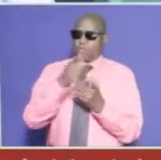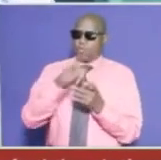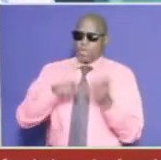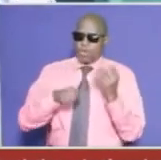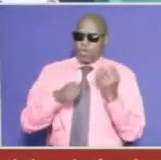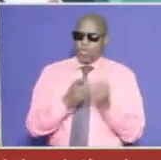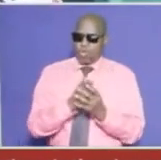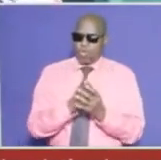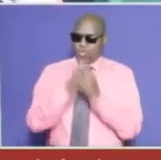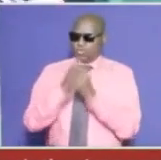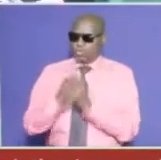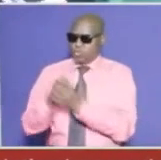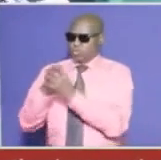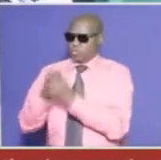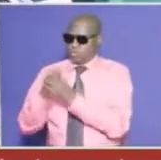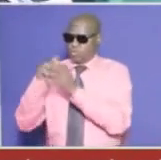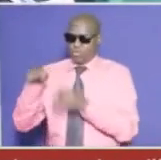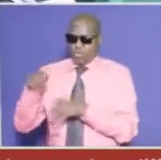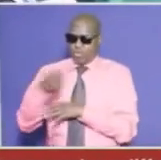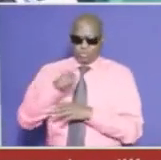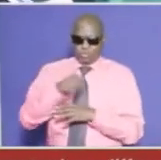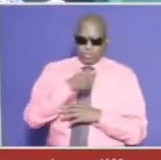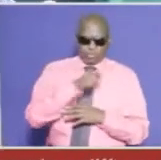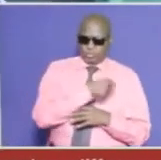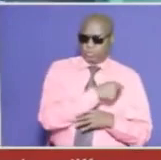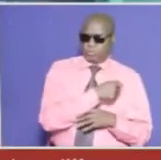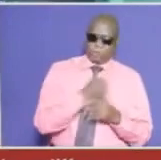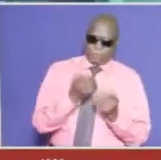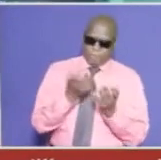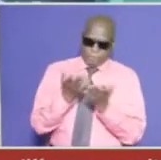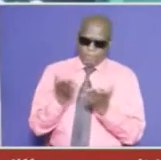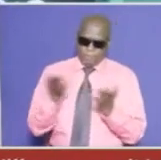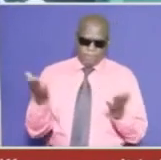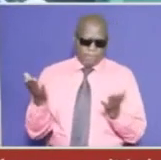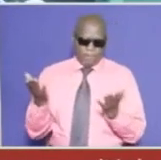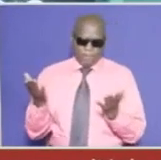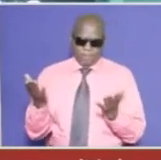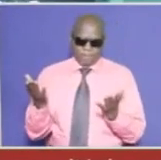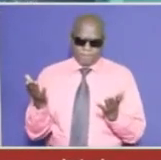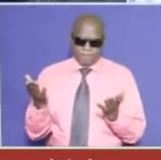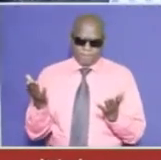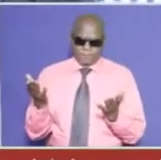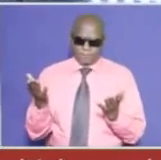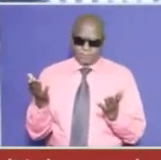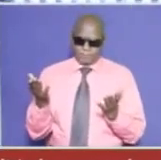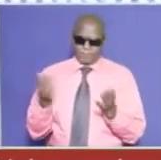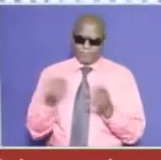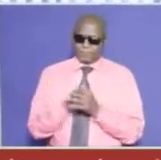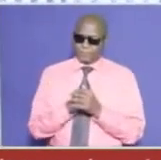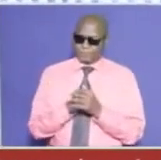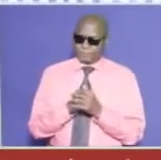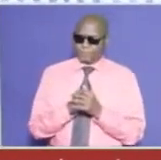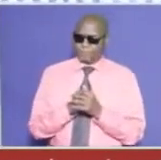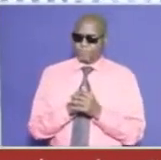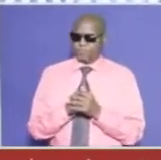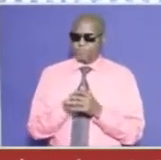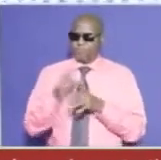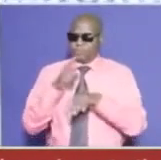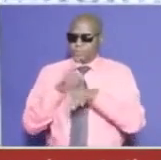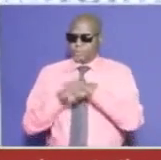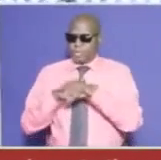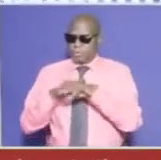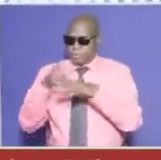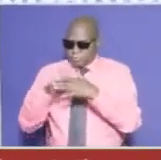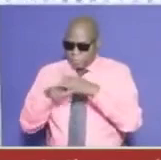tuka declare kwamba hapo inakuwa ni ile tunaita kwa kizungu scene of crime scene. Therefore when I came in